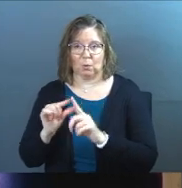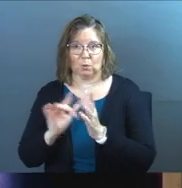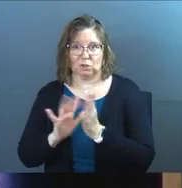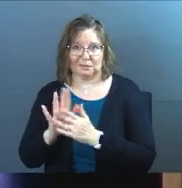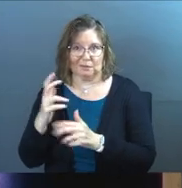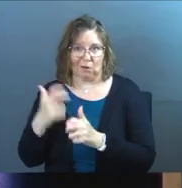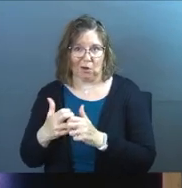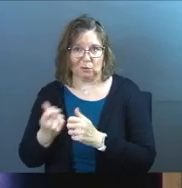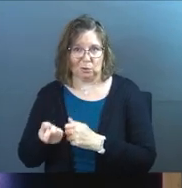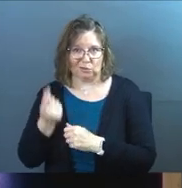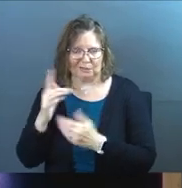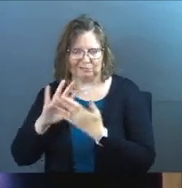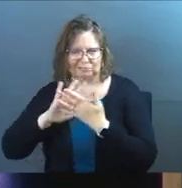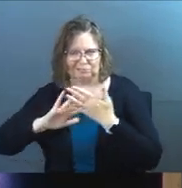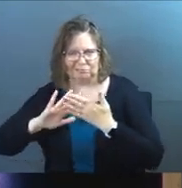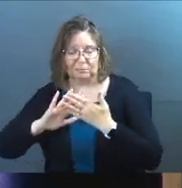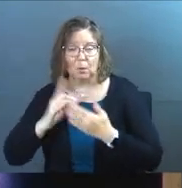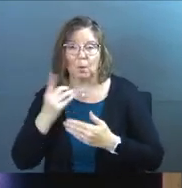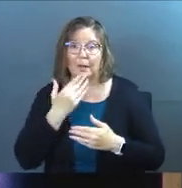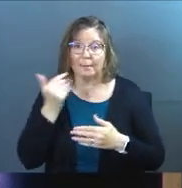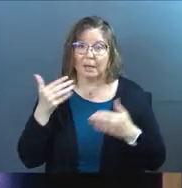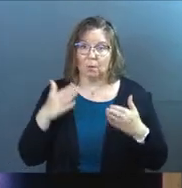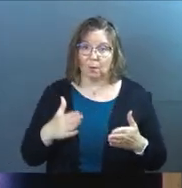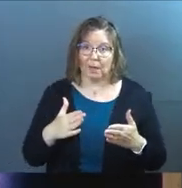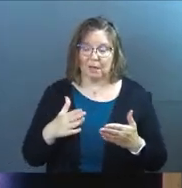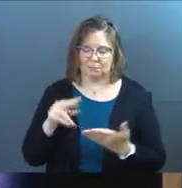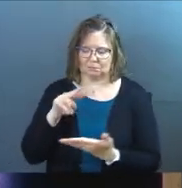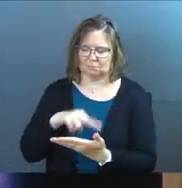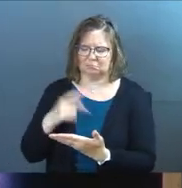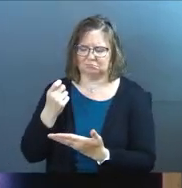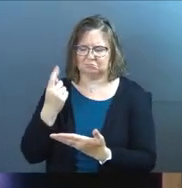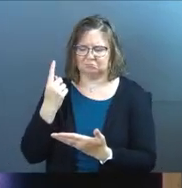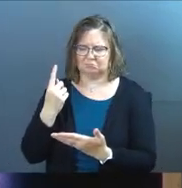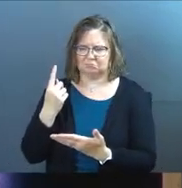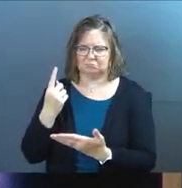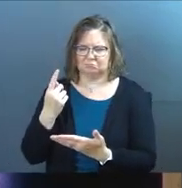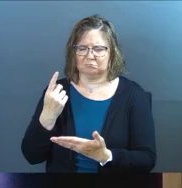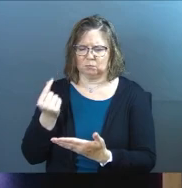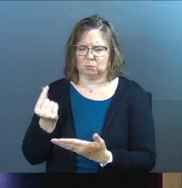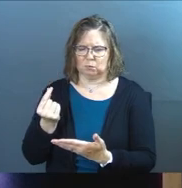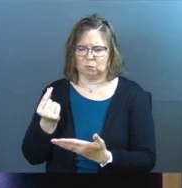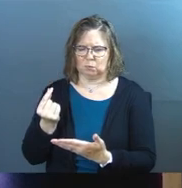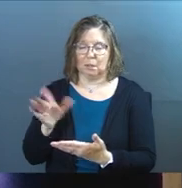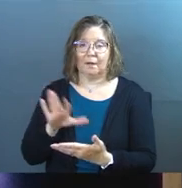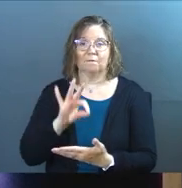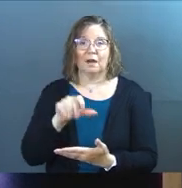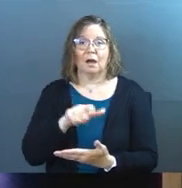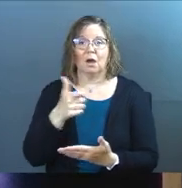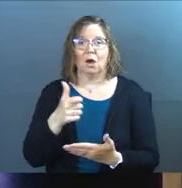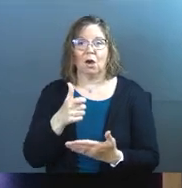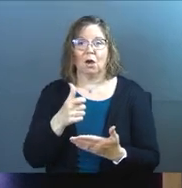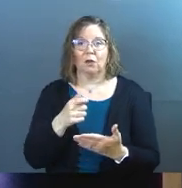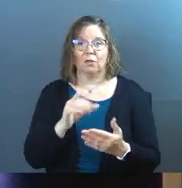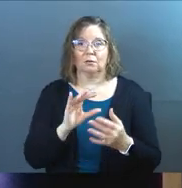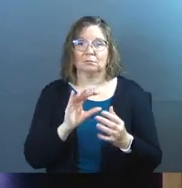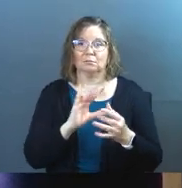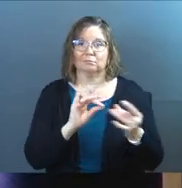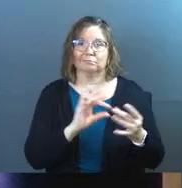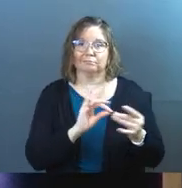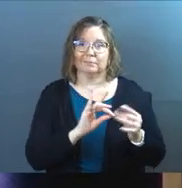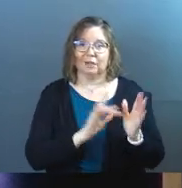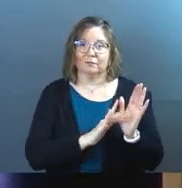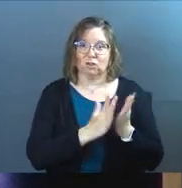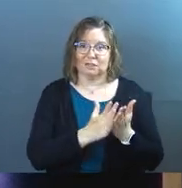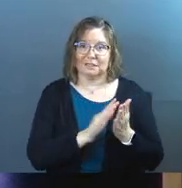understand. And one of the best ways to interpret the words of Jesus is to find some other words of Jesus in a